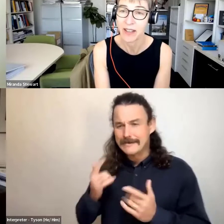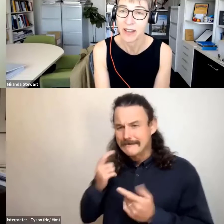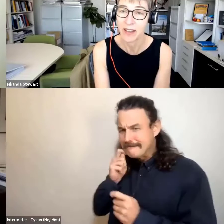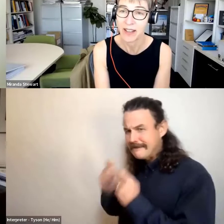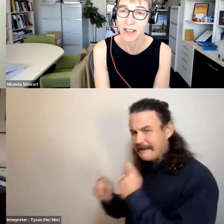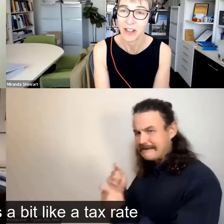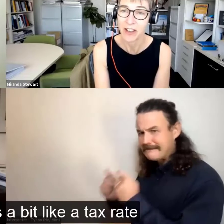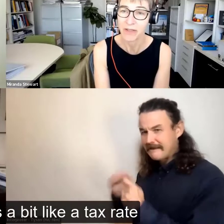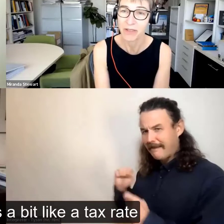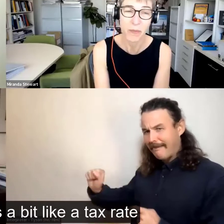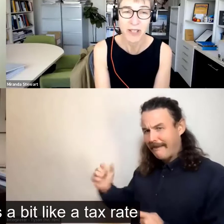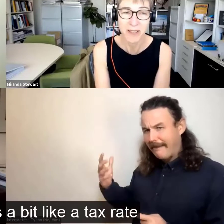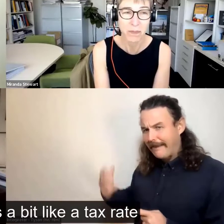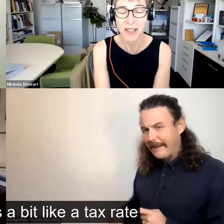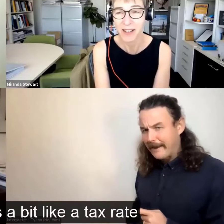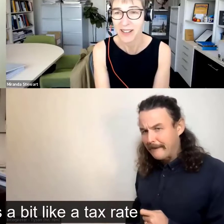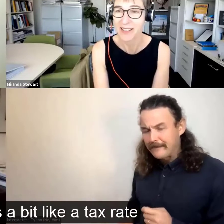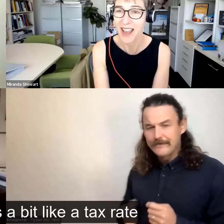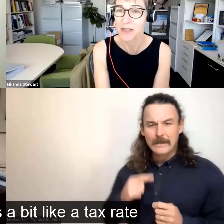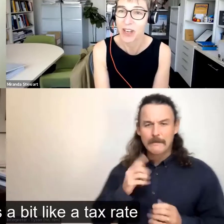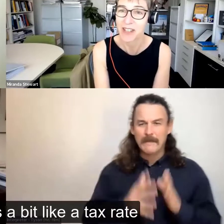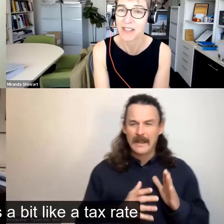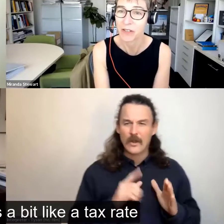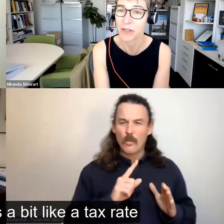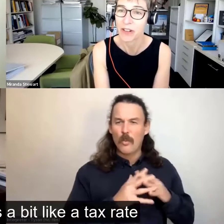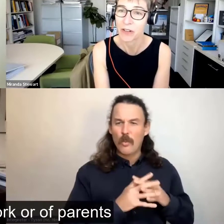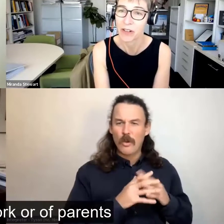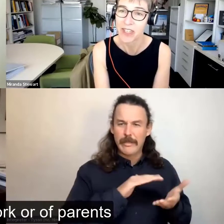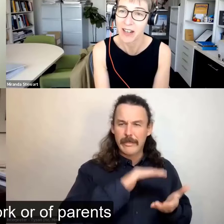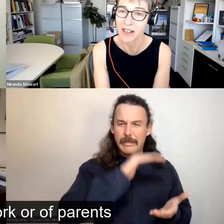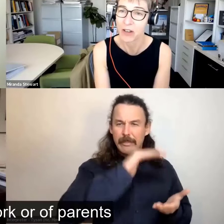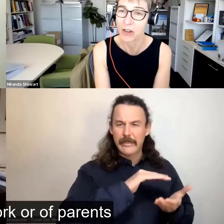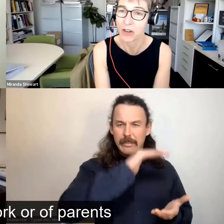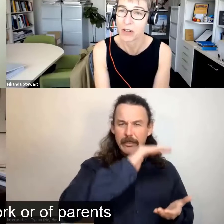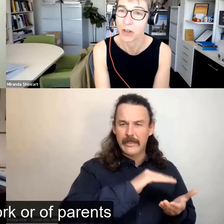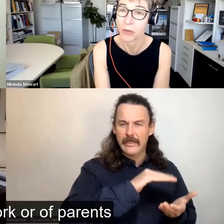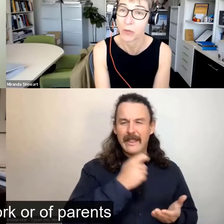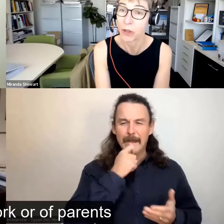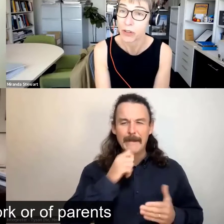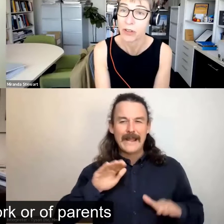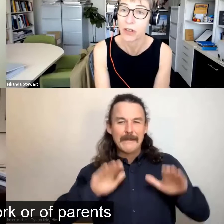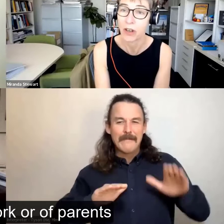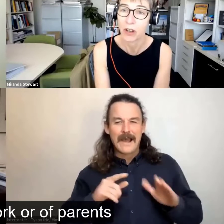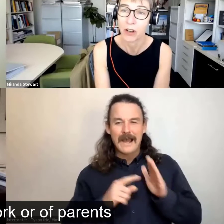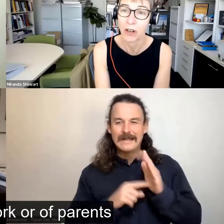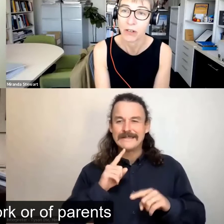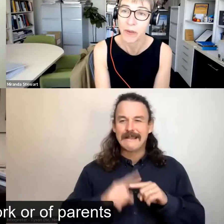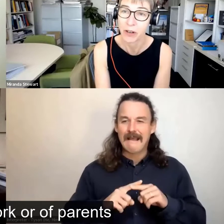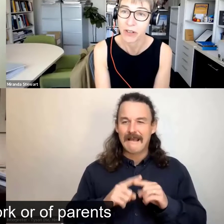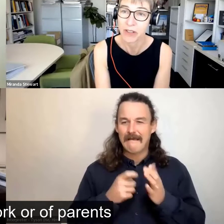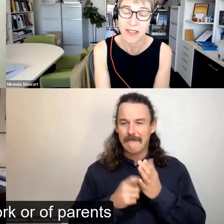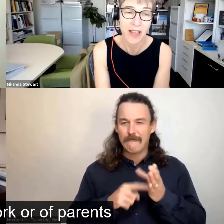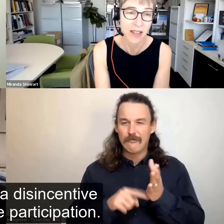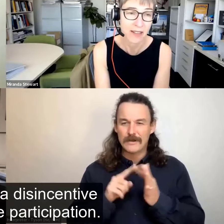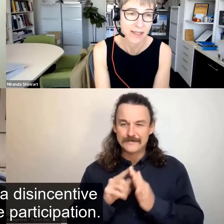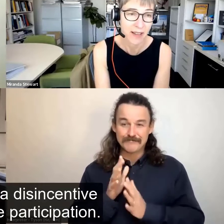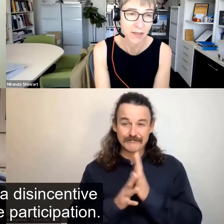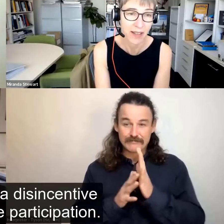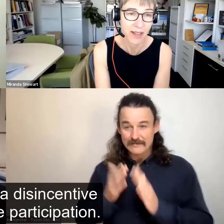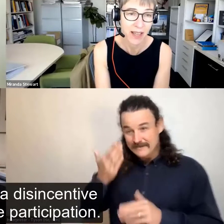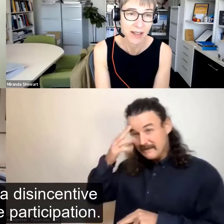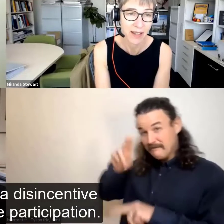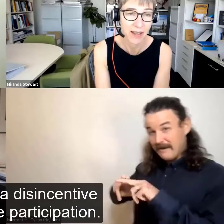a kind of operates a bit like a tax rate or a tax on work of parents,